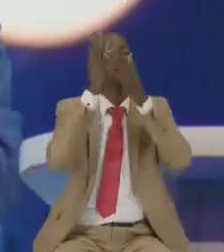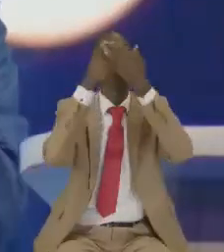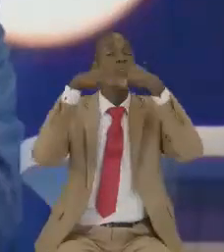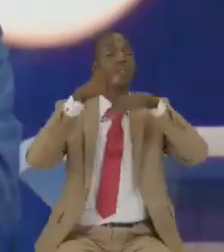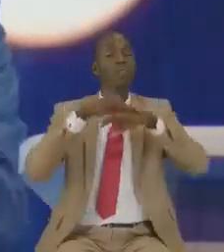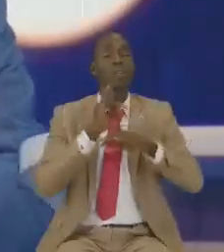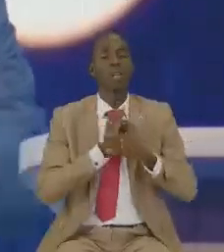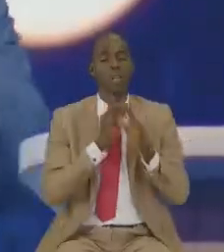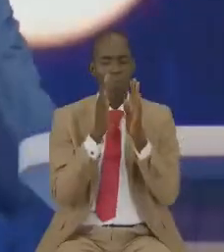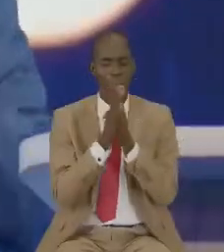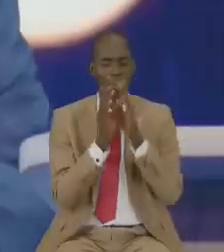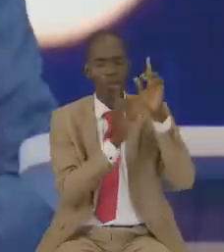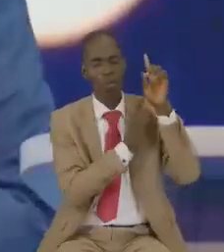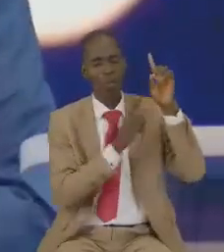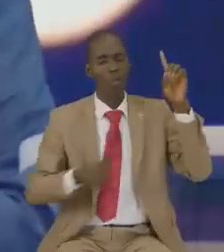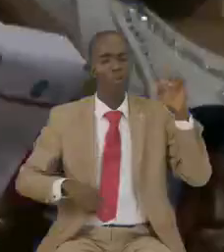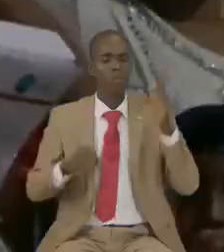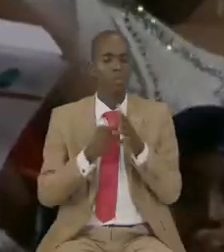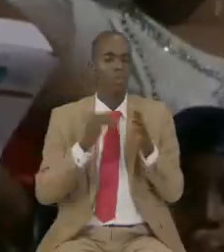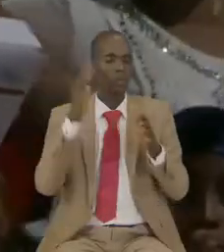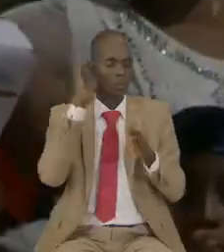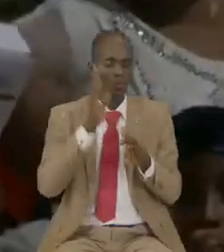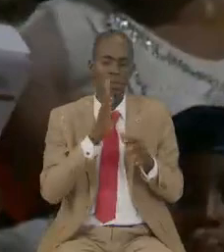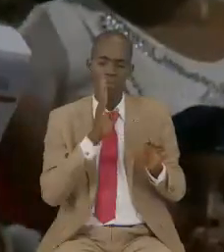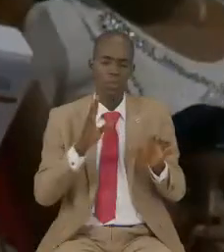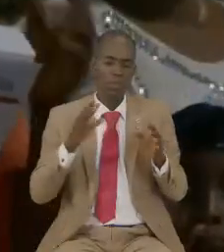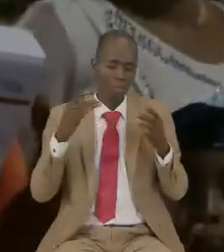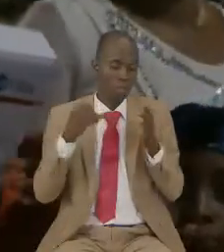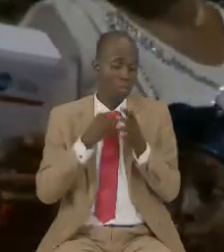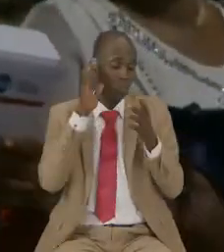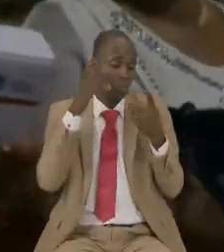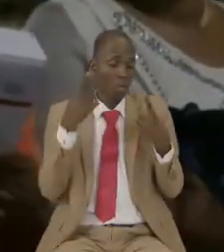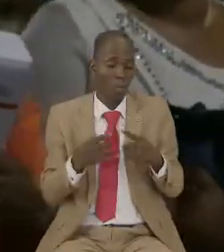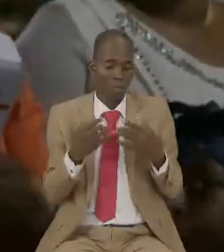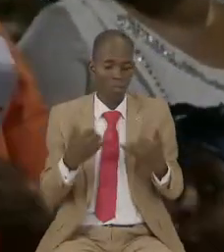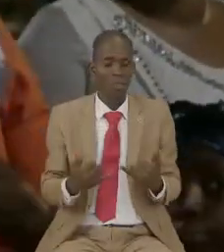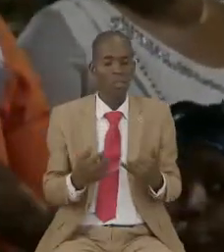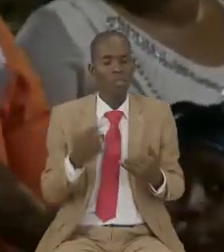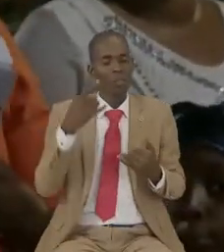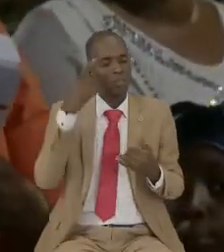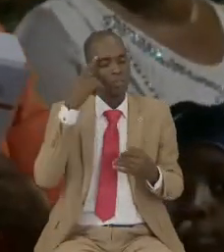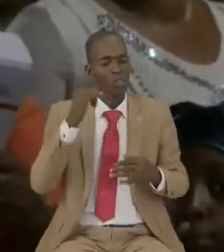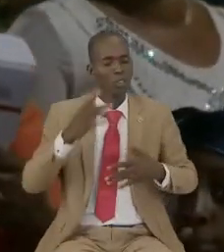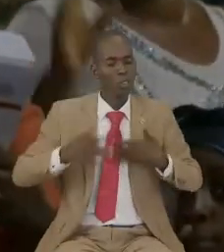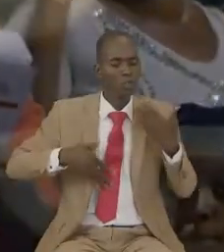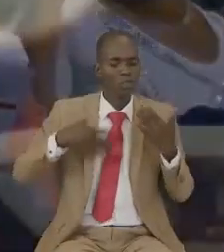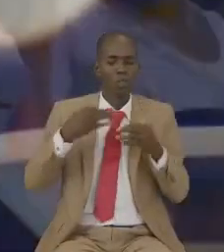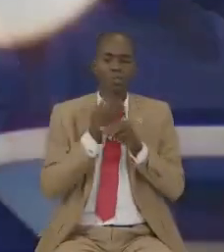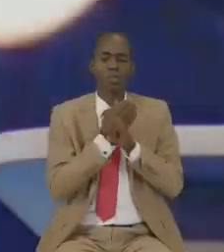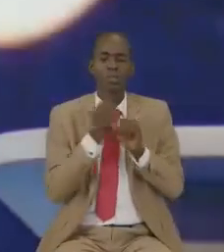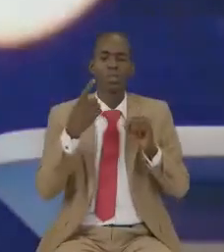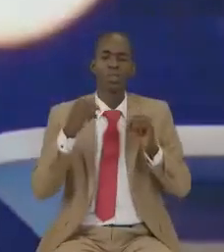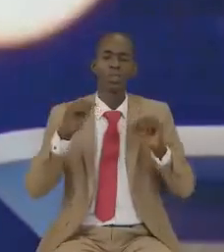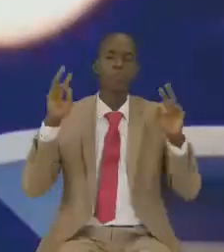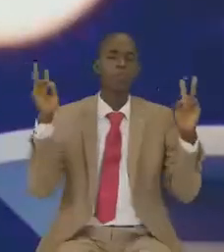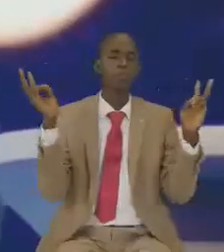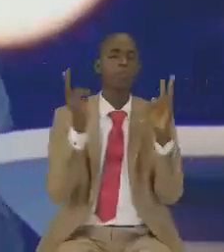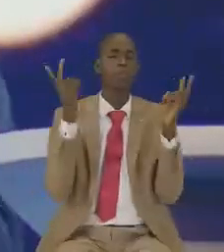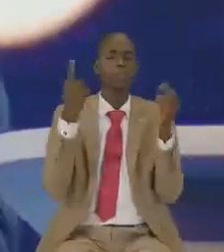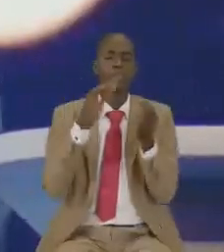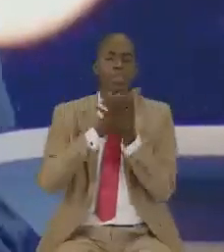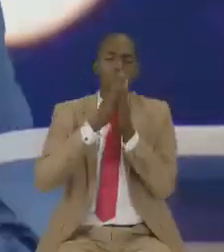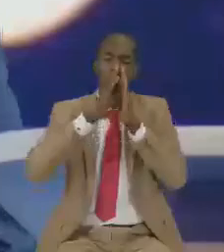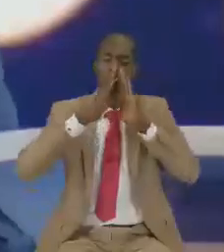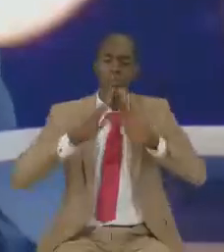be done right now. For the joy of salvation and the victory, the peace of